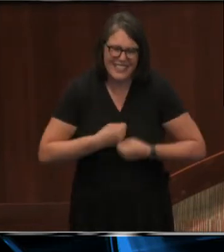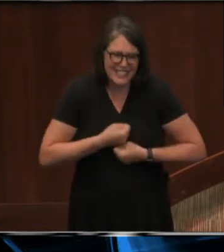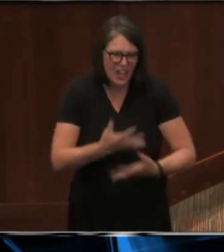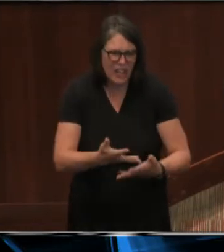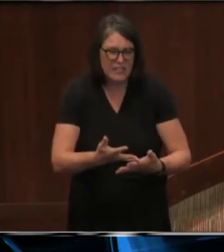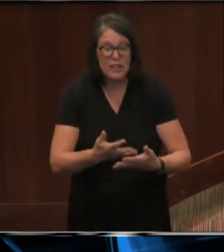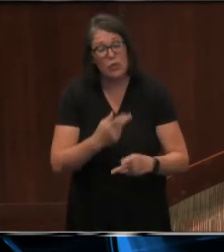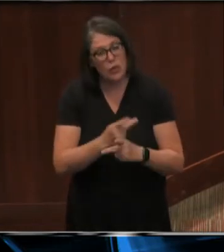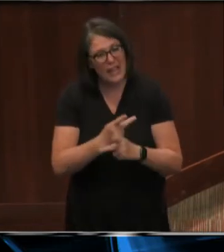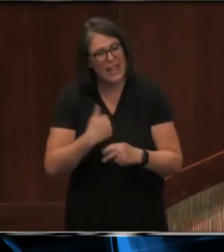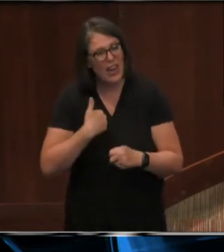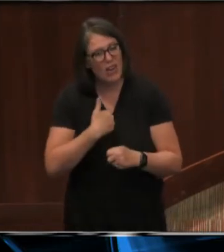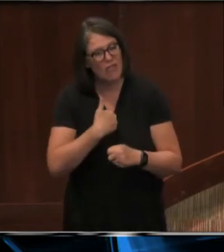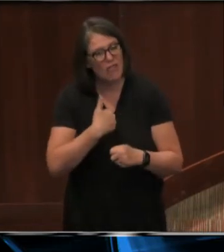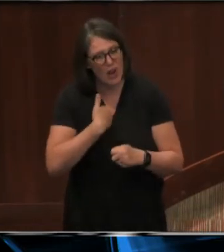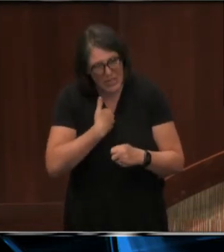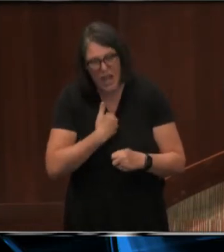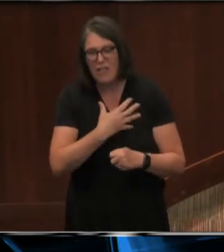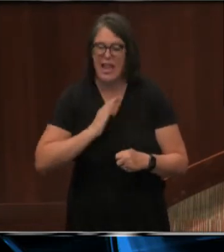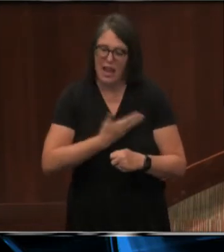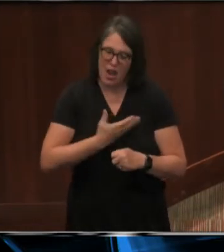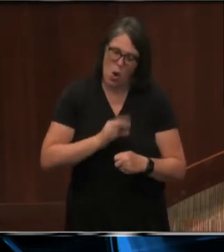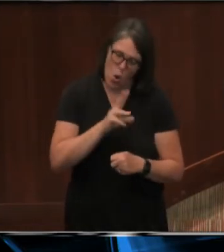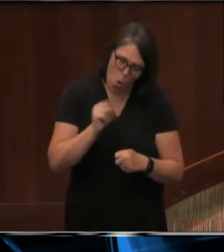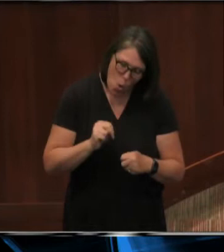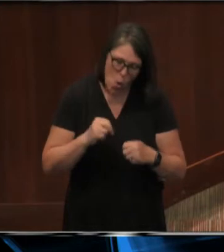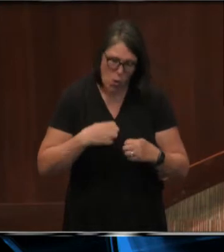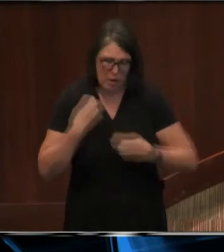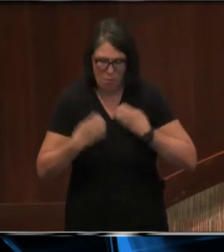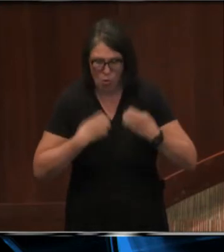own emotional and that kind of